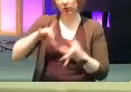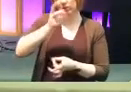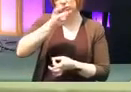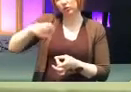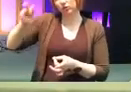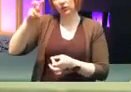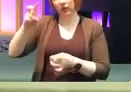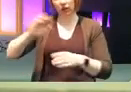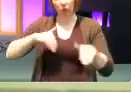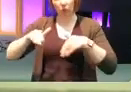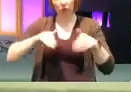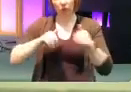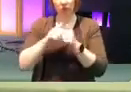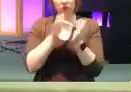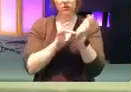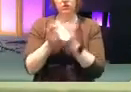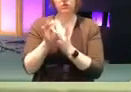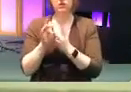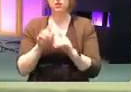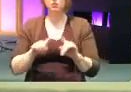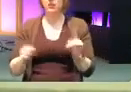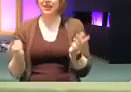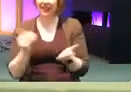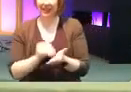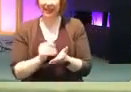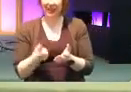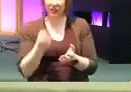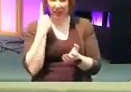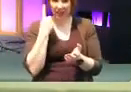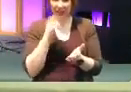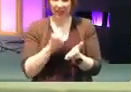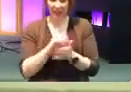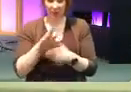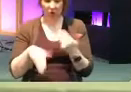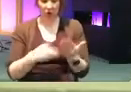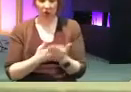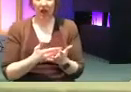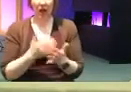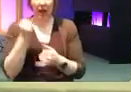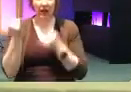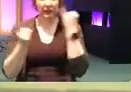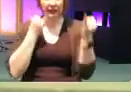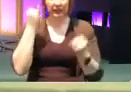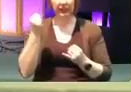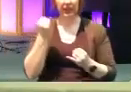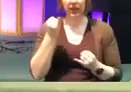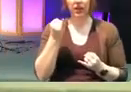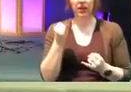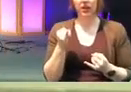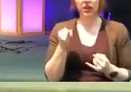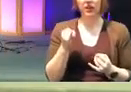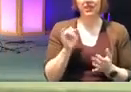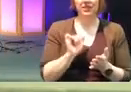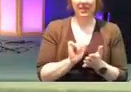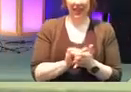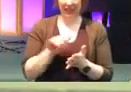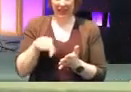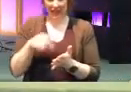spiritual walk. But today, again, understanding that this whole idea of Pentecost is something